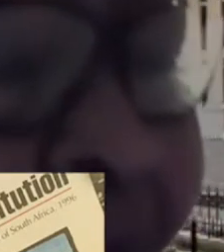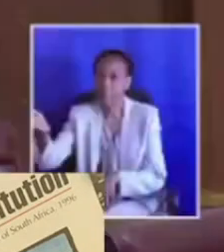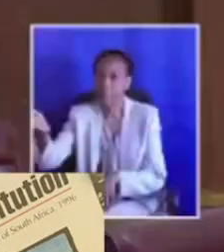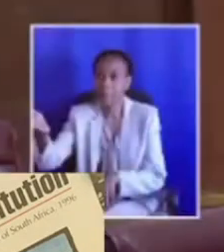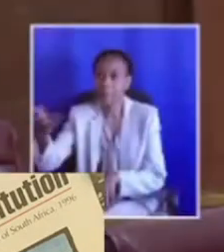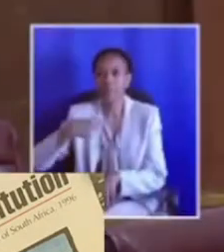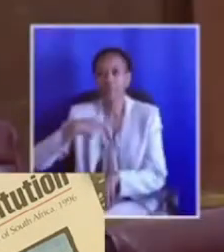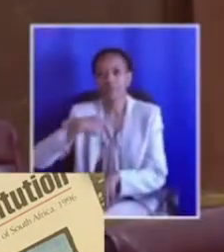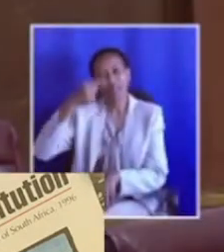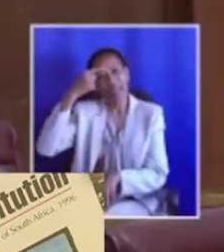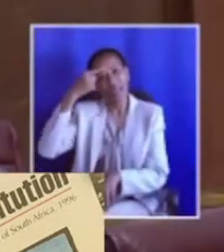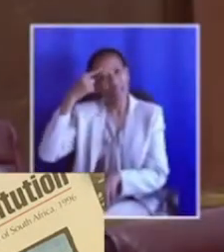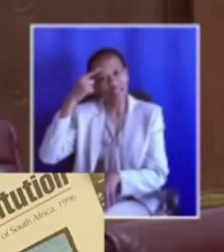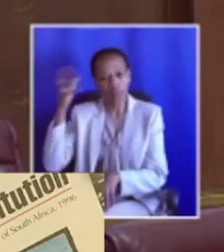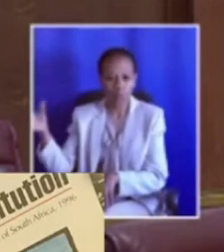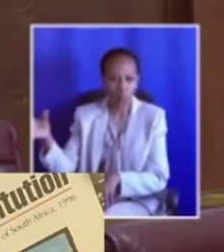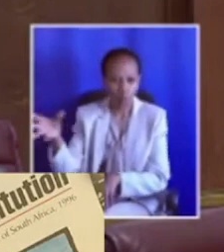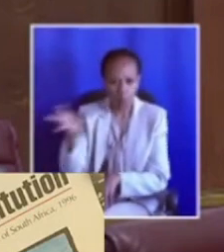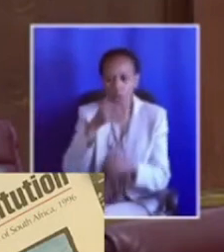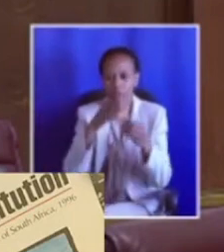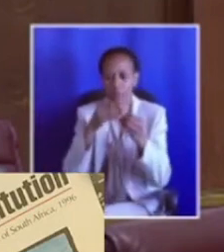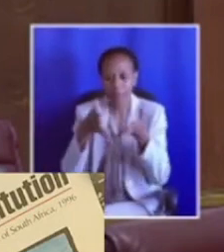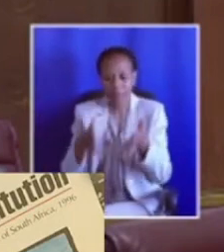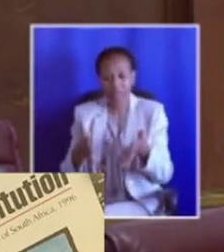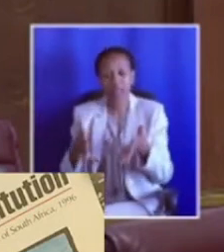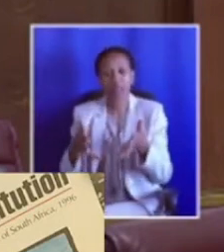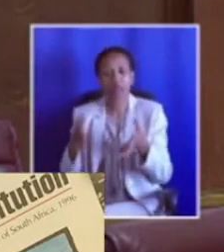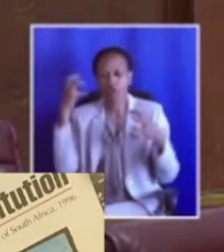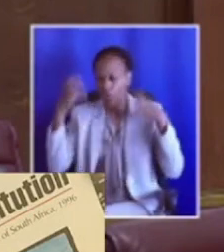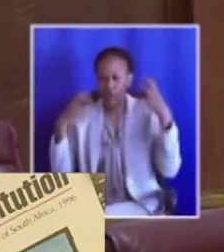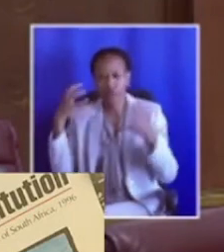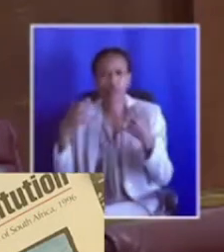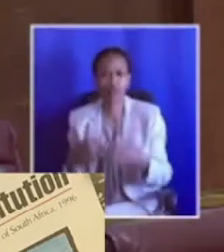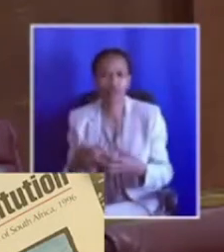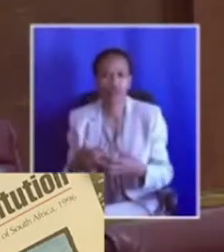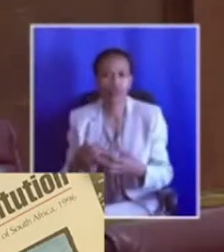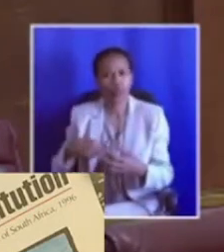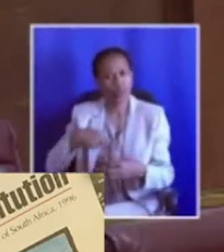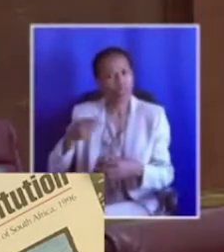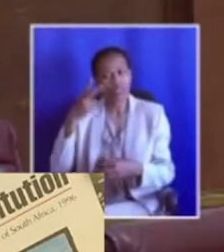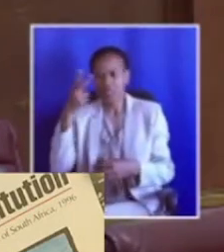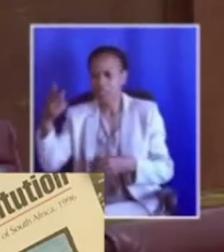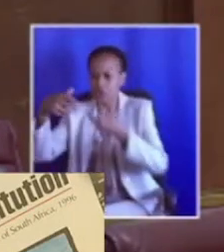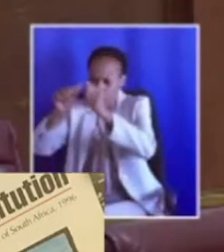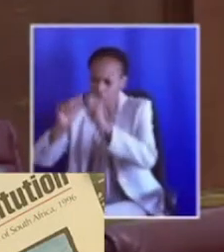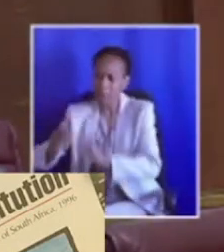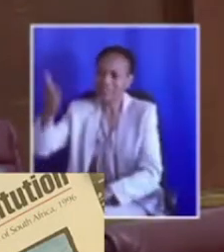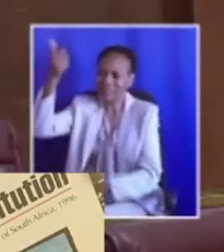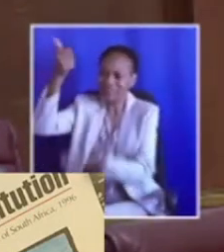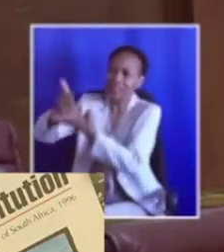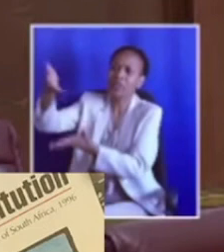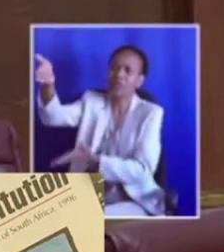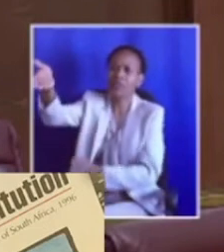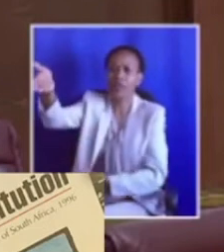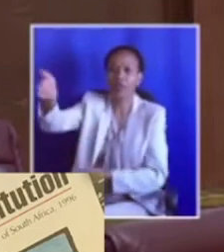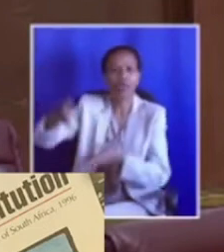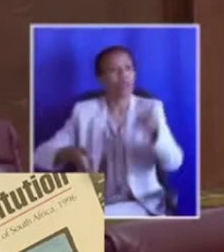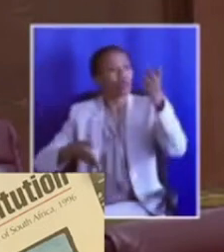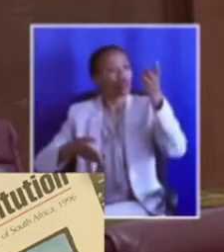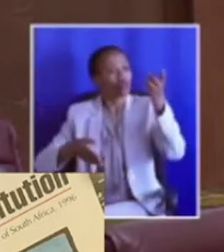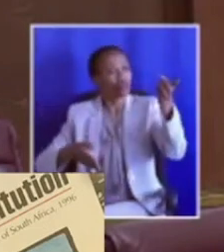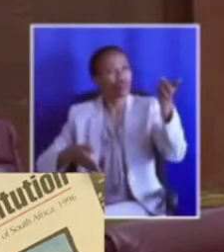I think everybody in this house are very confused at this moment because we've got a House Chairperson sitting in this chair and you